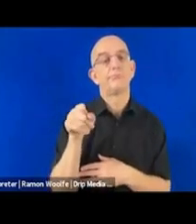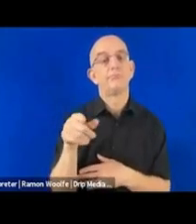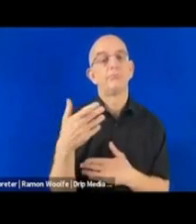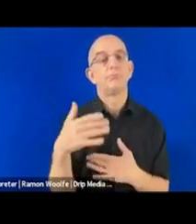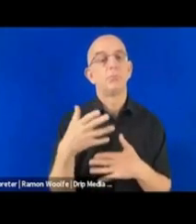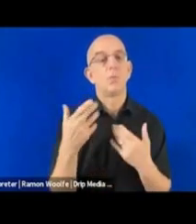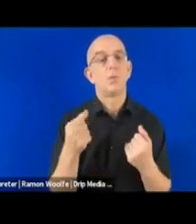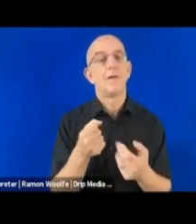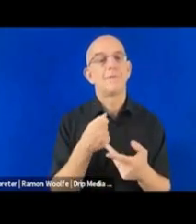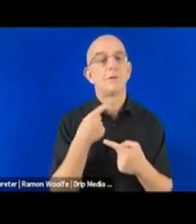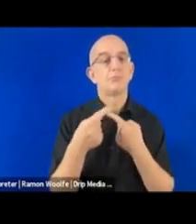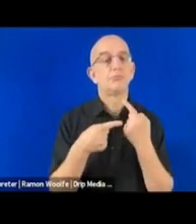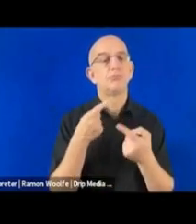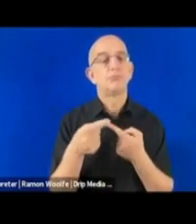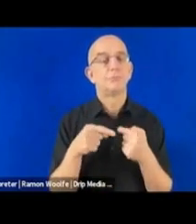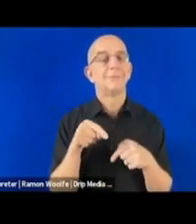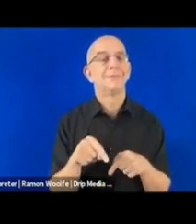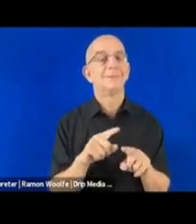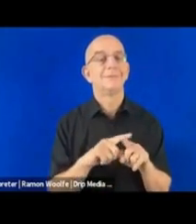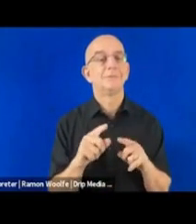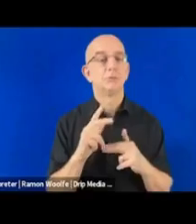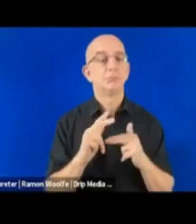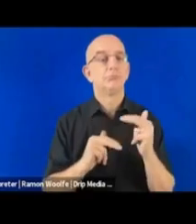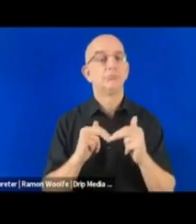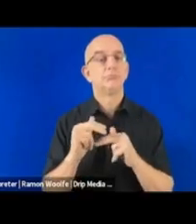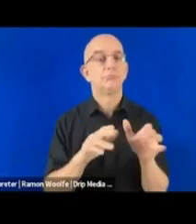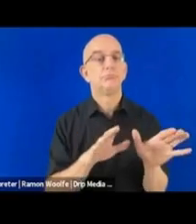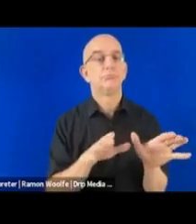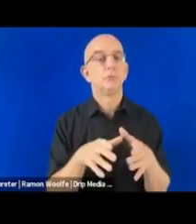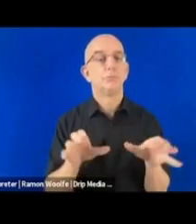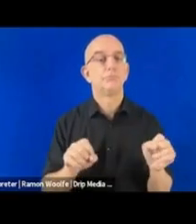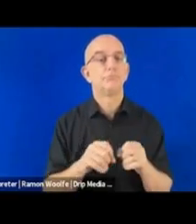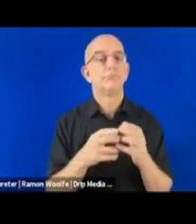if we can recall from our country perspective in Malawi,